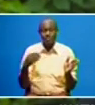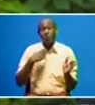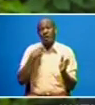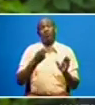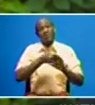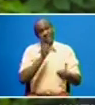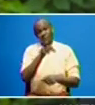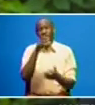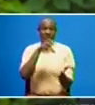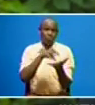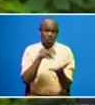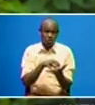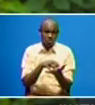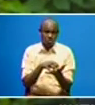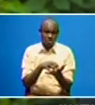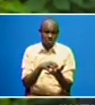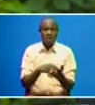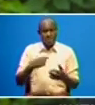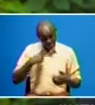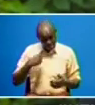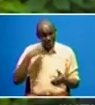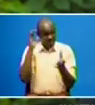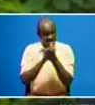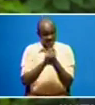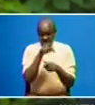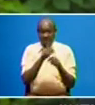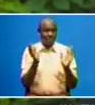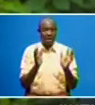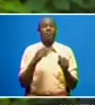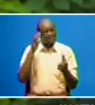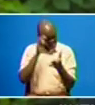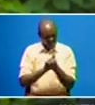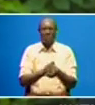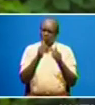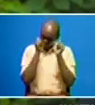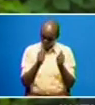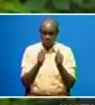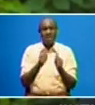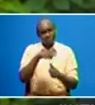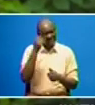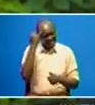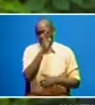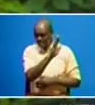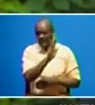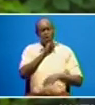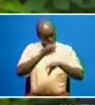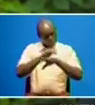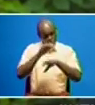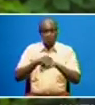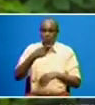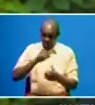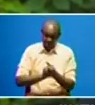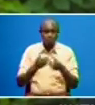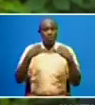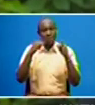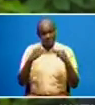from that position. Not that I don't believe in the cause. In fact, I very much believe his ideas are exactly what we need to